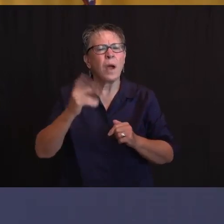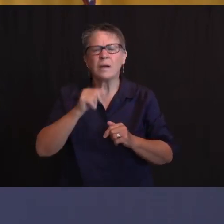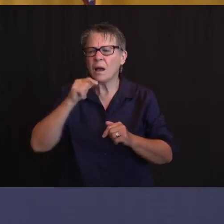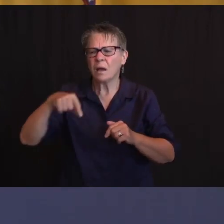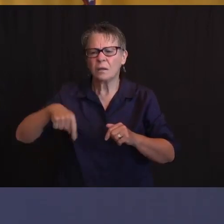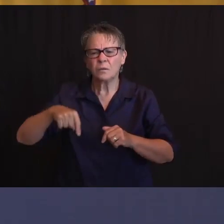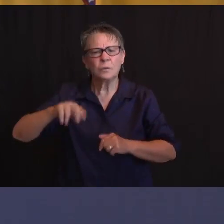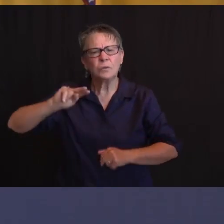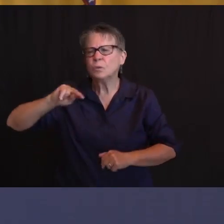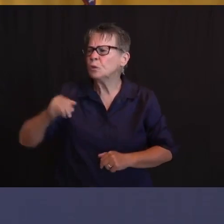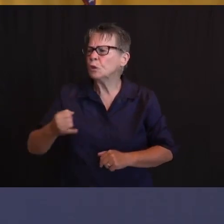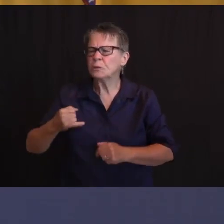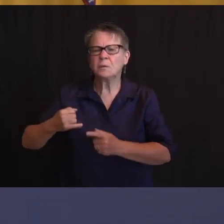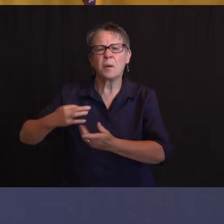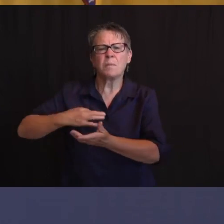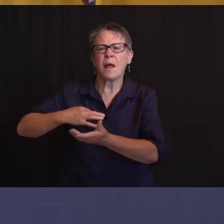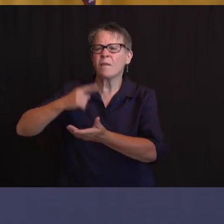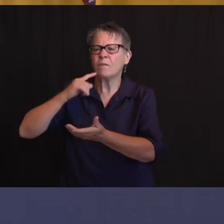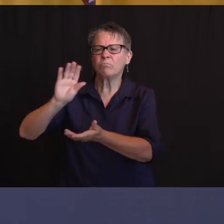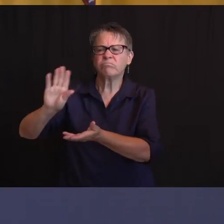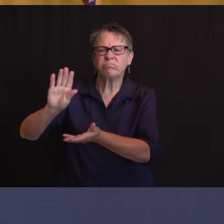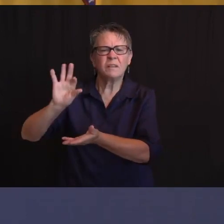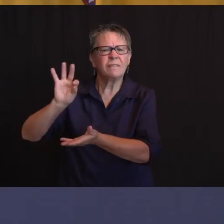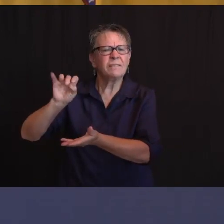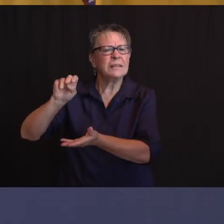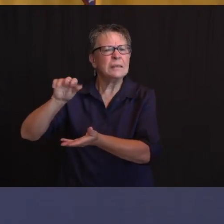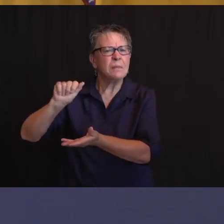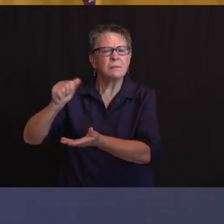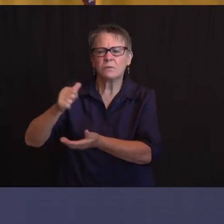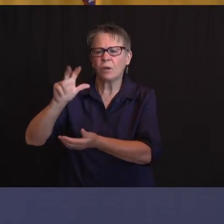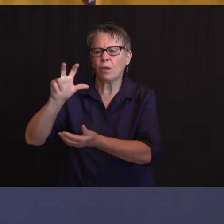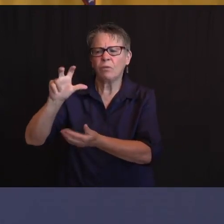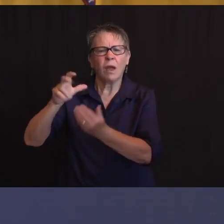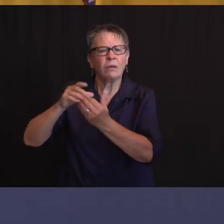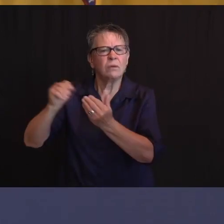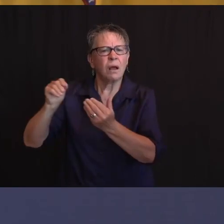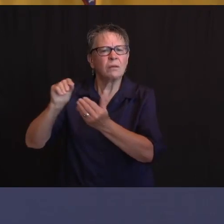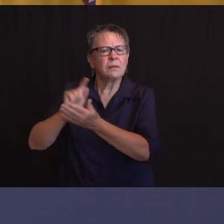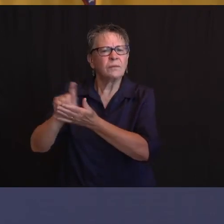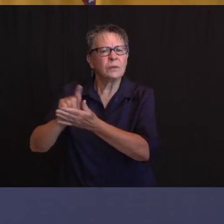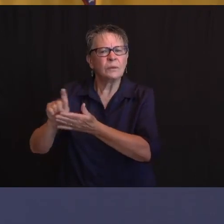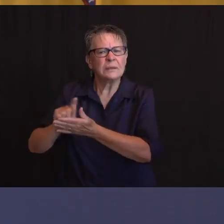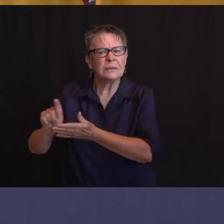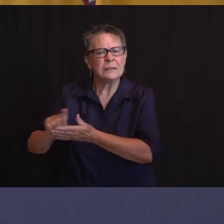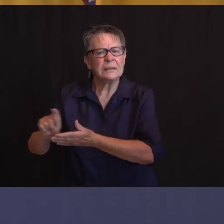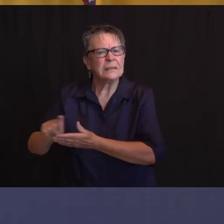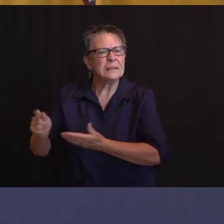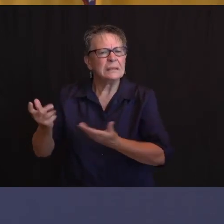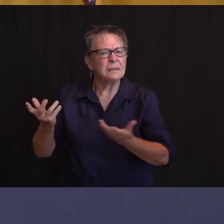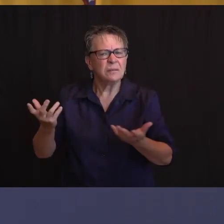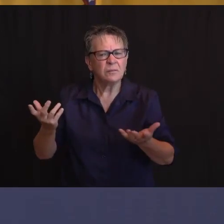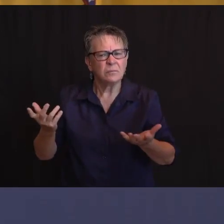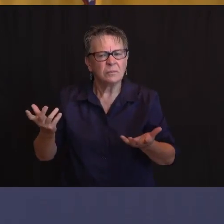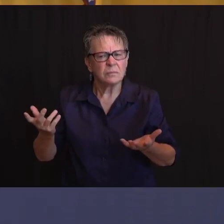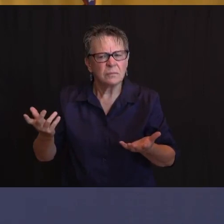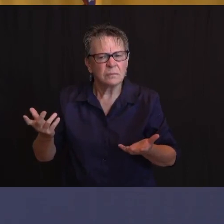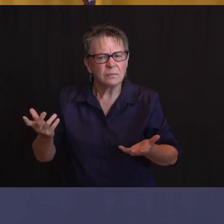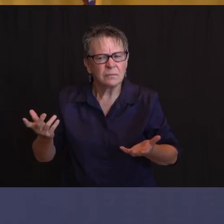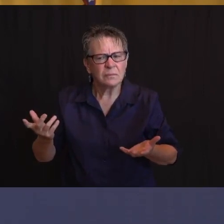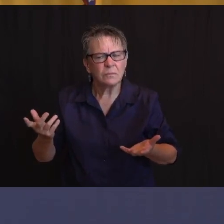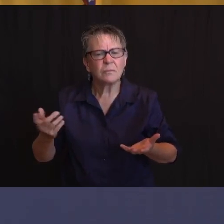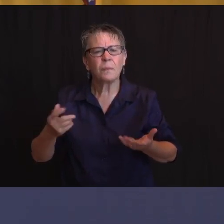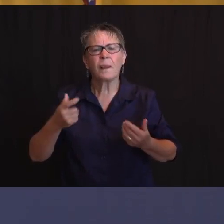on this, but that's something that we're looking at. Matt, do you want to add any more detail on that? And say hi to David for me if you could. Yeah, we're not isolated. We're not an isolated state